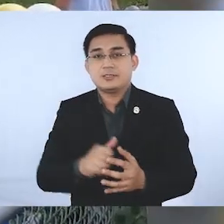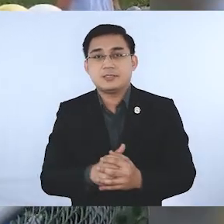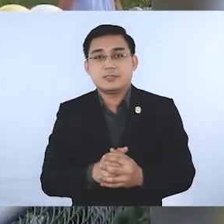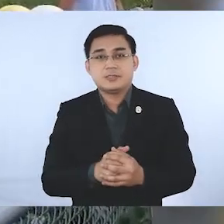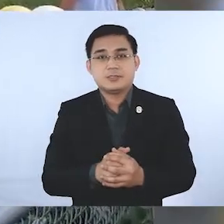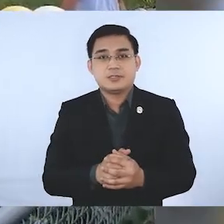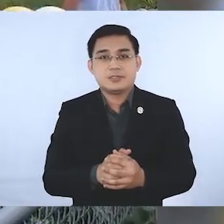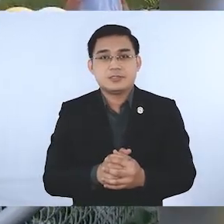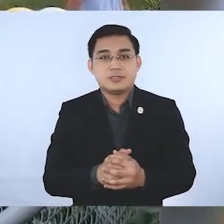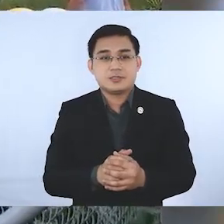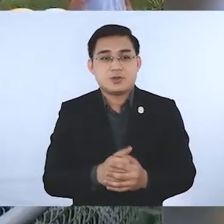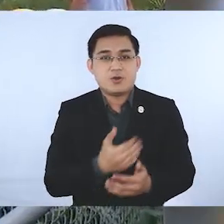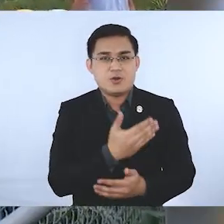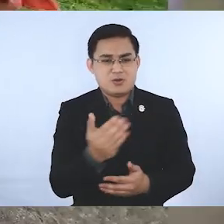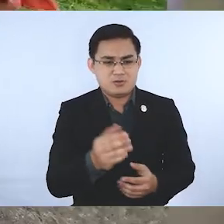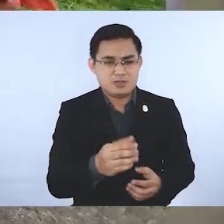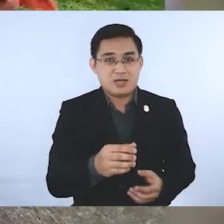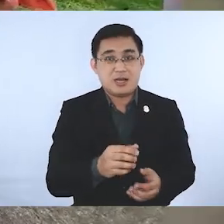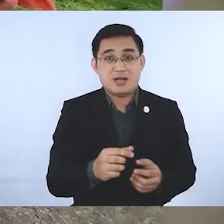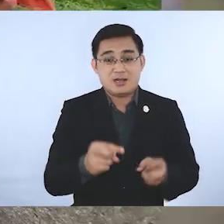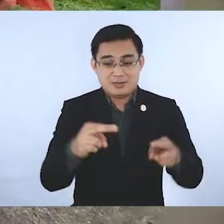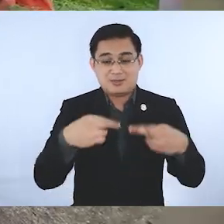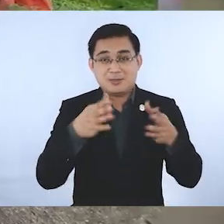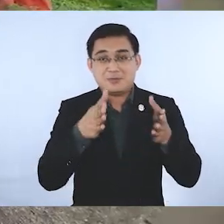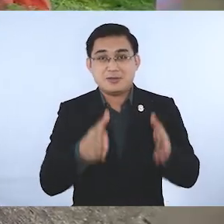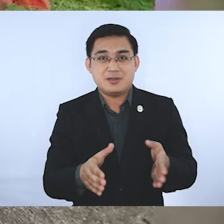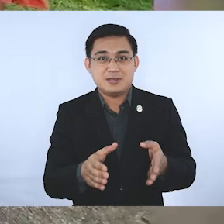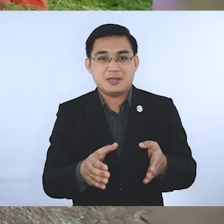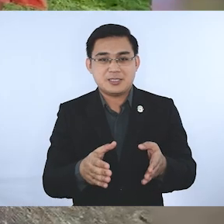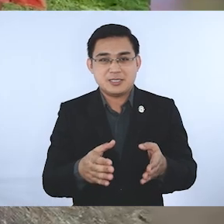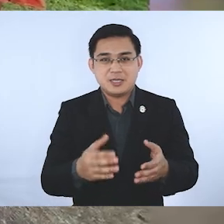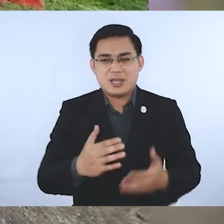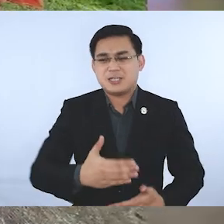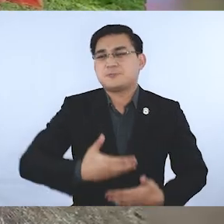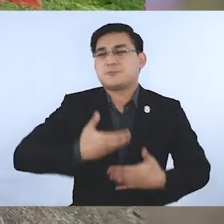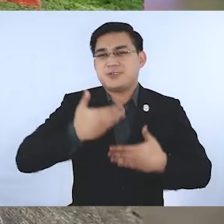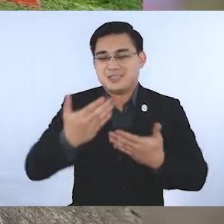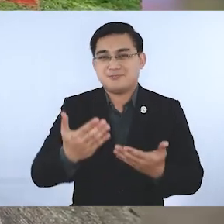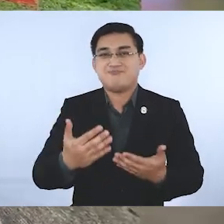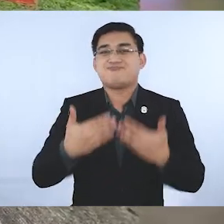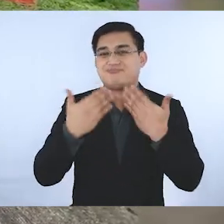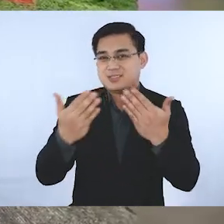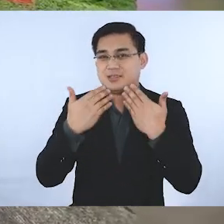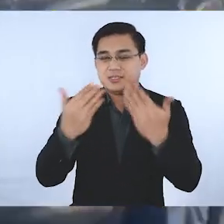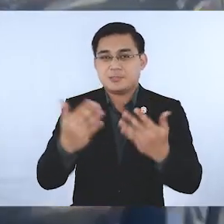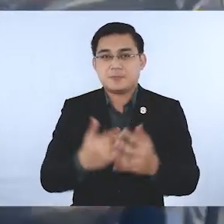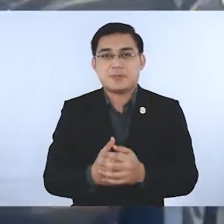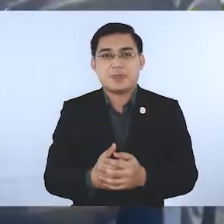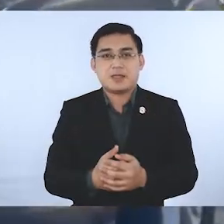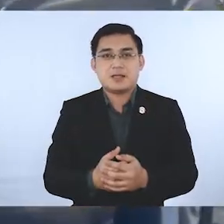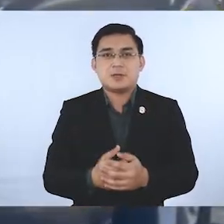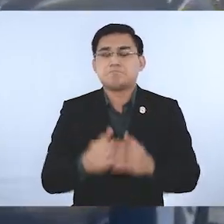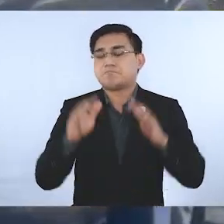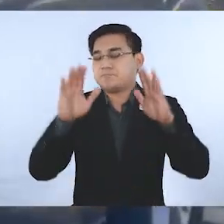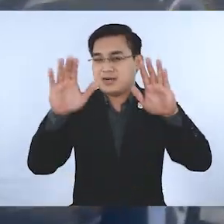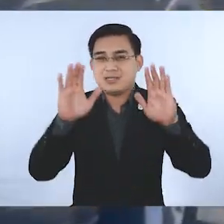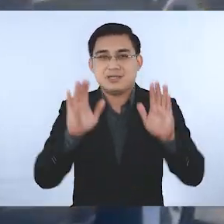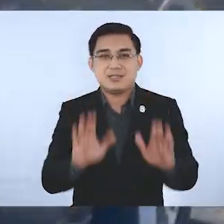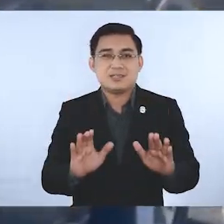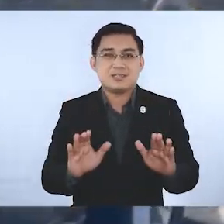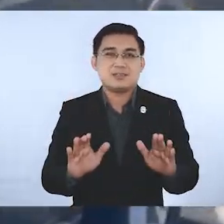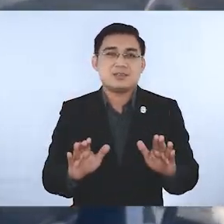event. Of those recipients were Yvonne Mori, who expressed her thanks for this act of kindness. I feel so